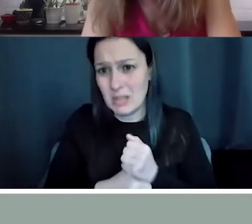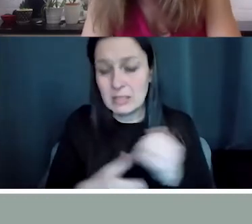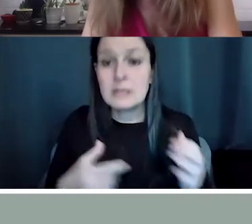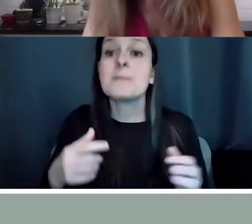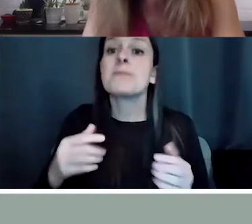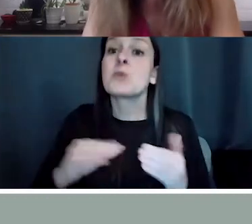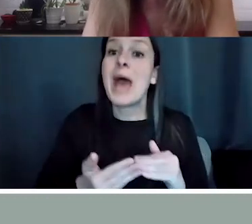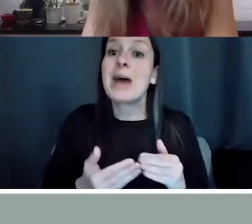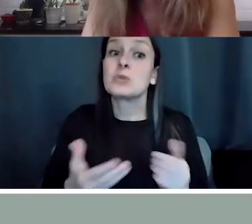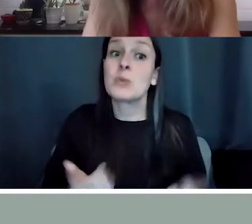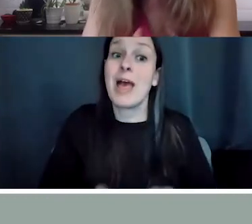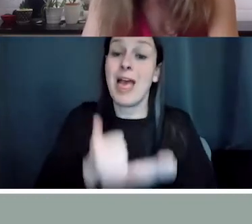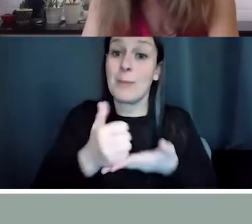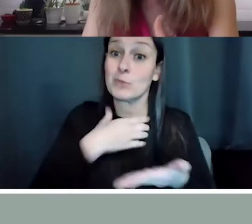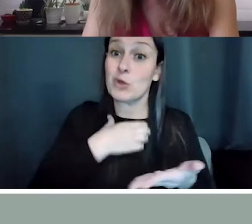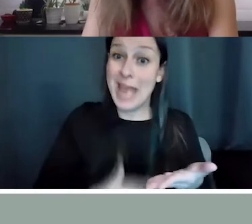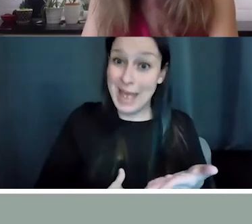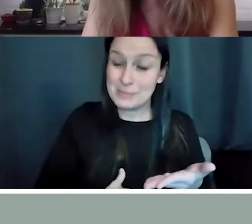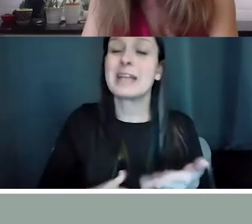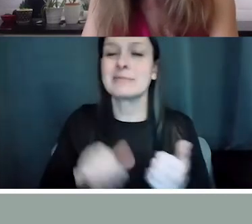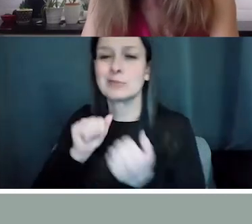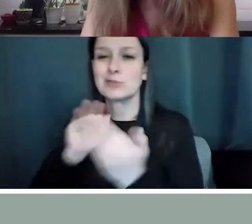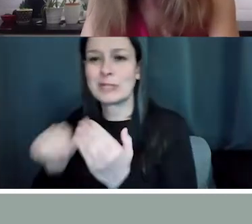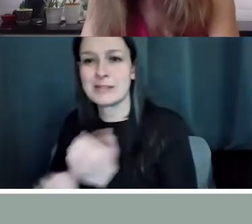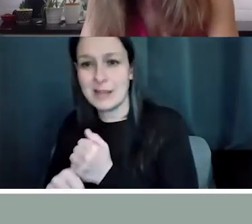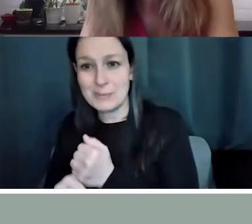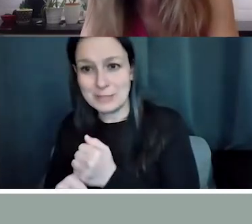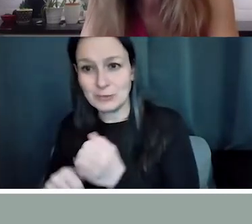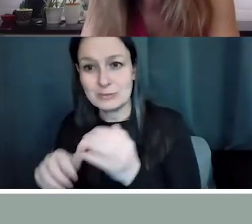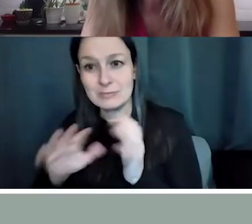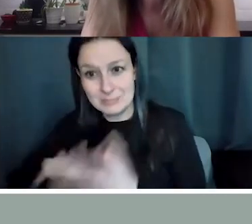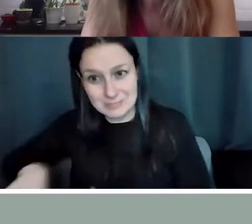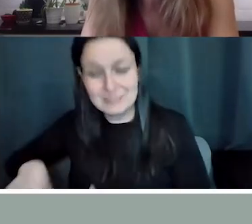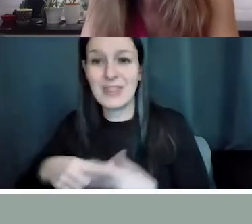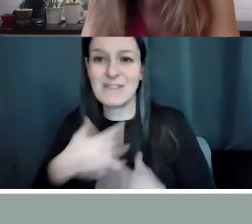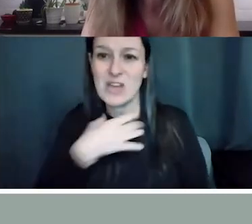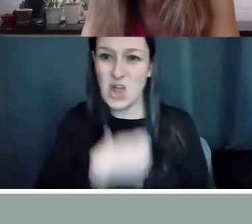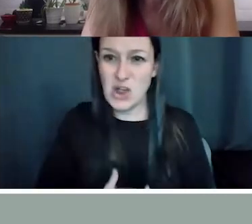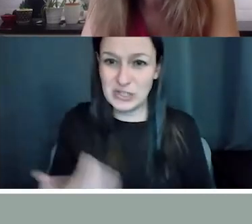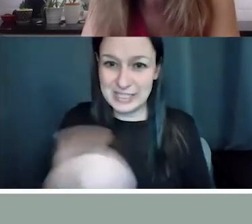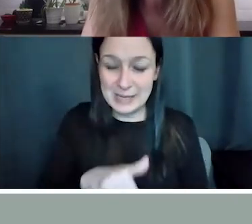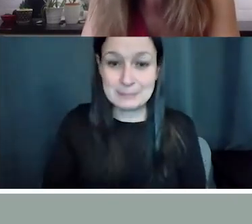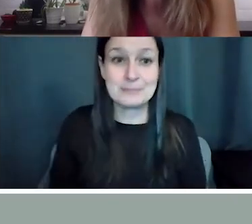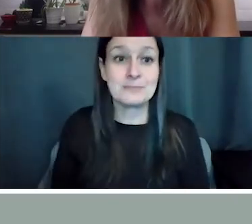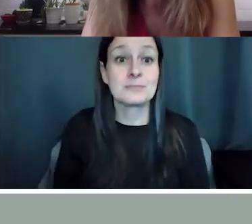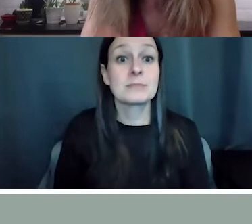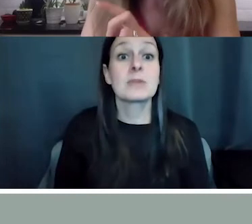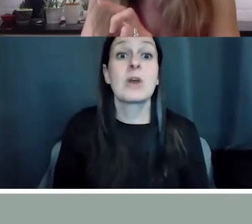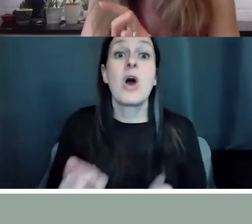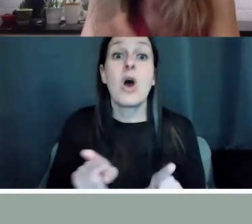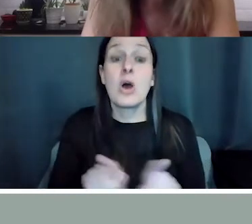helping your appetite is actually to address the constipation. And then serving a safe food. You know, oftentimes during